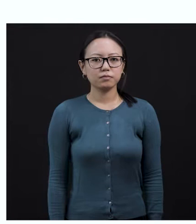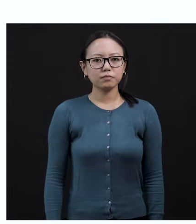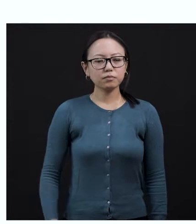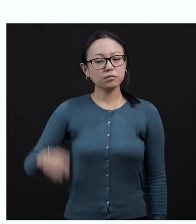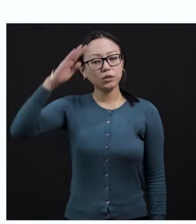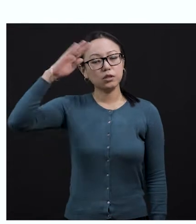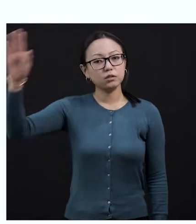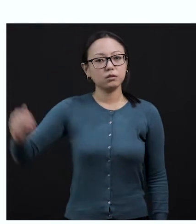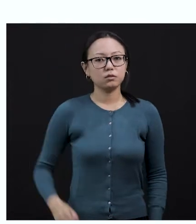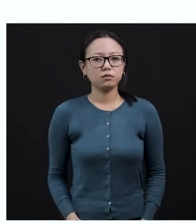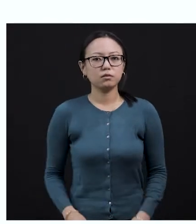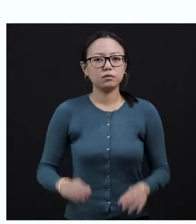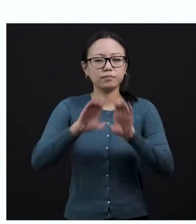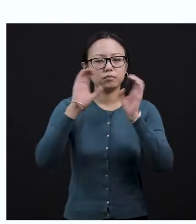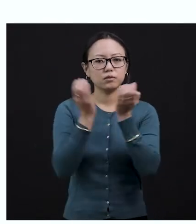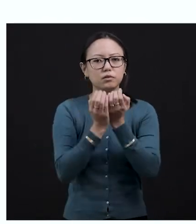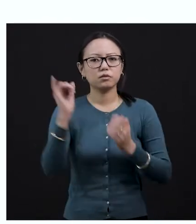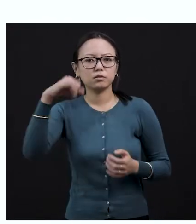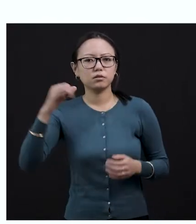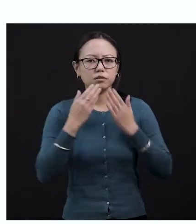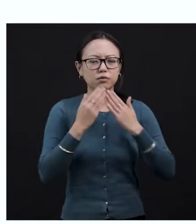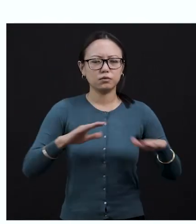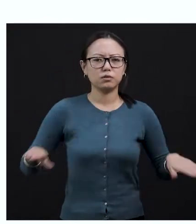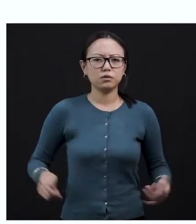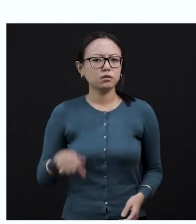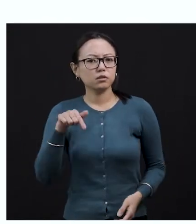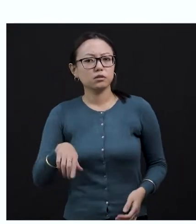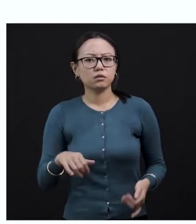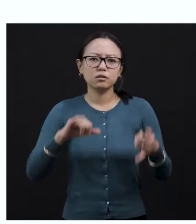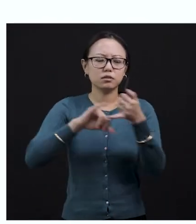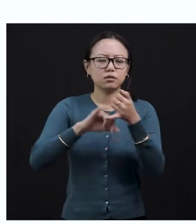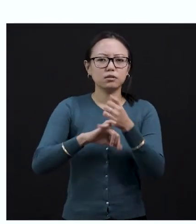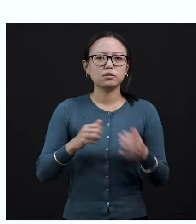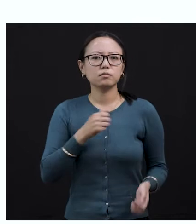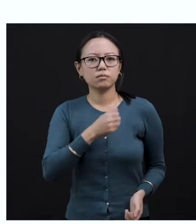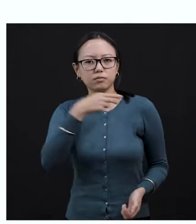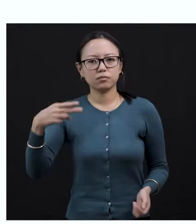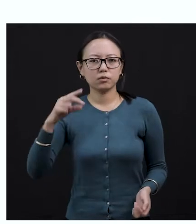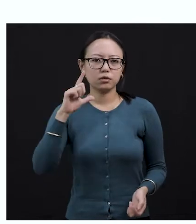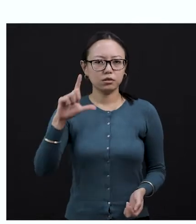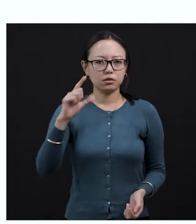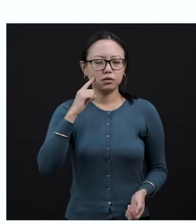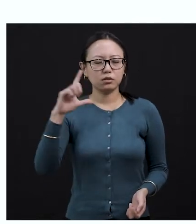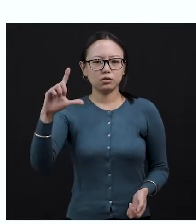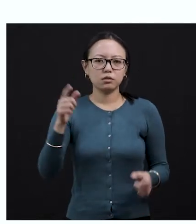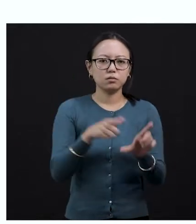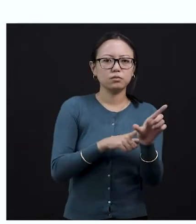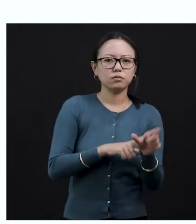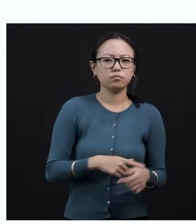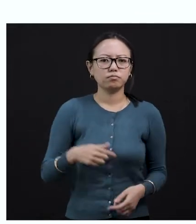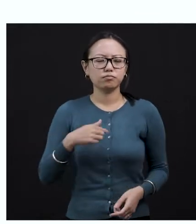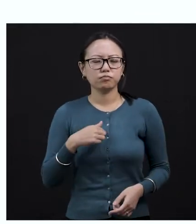Hello, students of class 6. This is social science. I am Lily Case and I am your social science